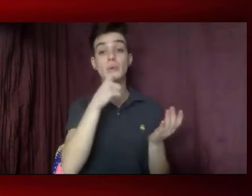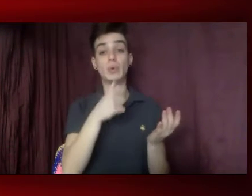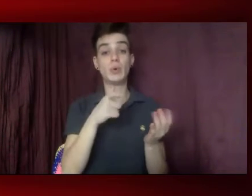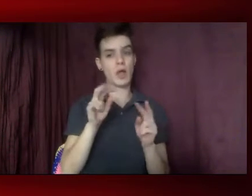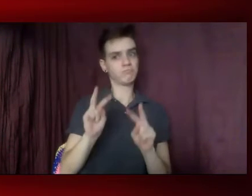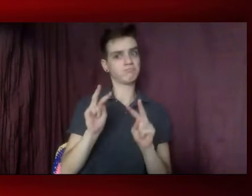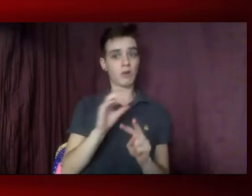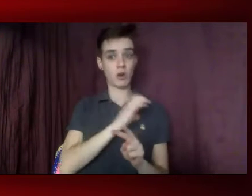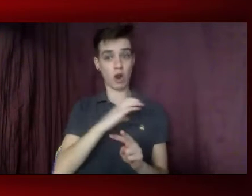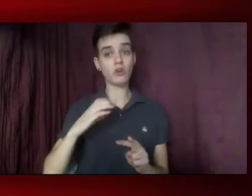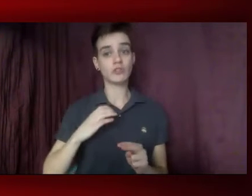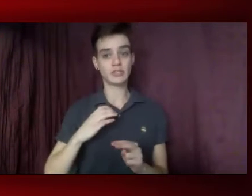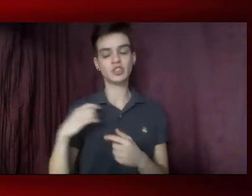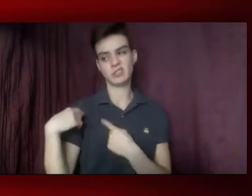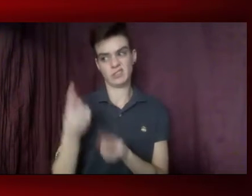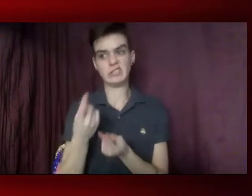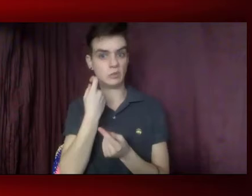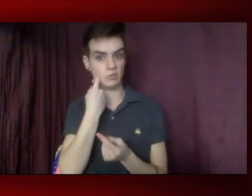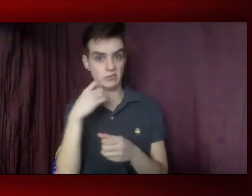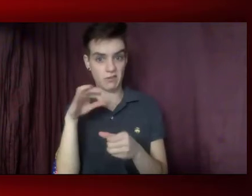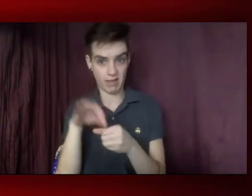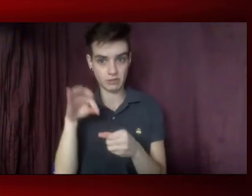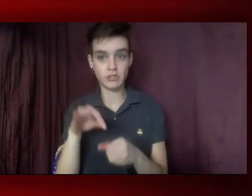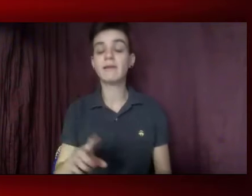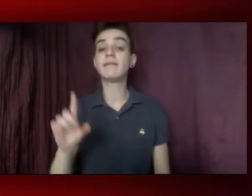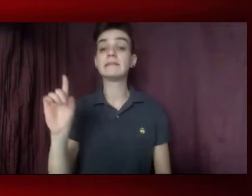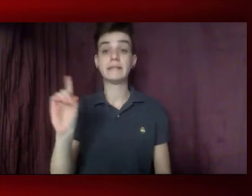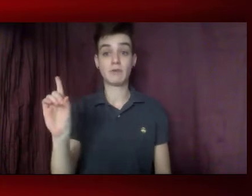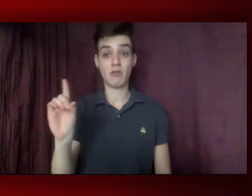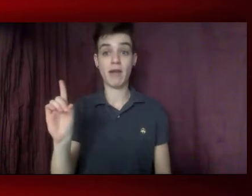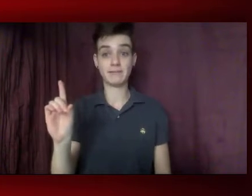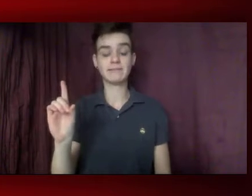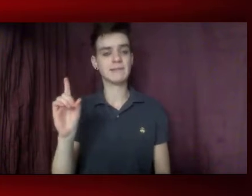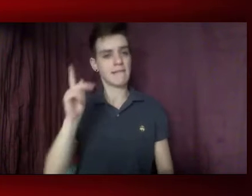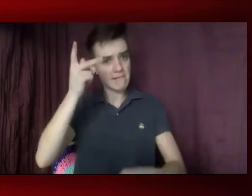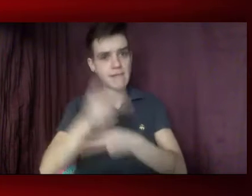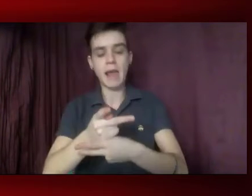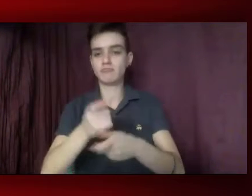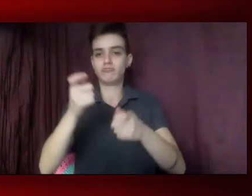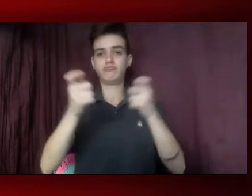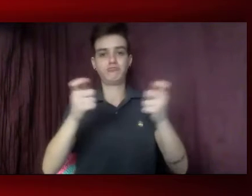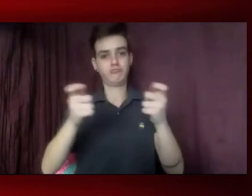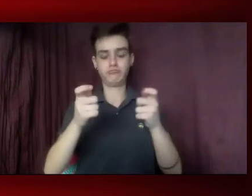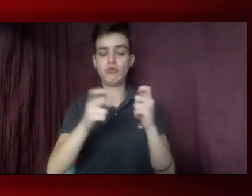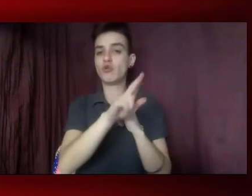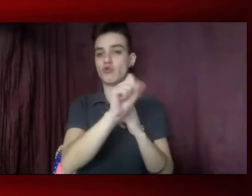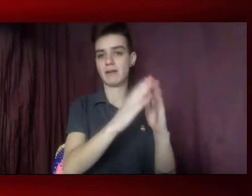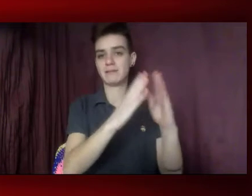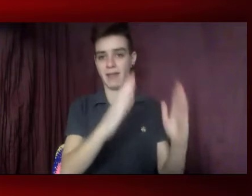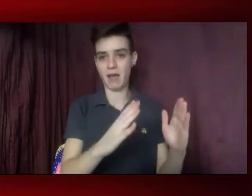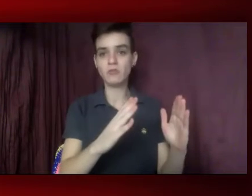closely, after the last election, Democrats remained in control of the United States House, but by